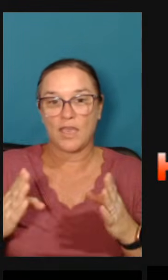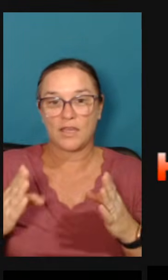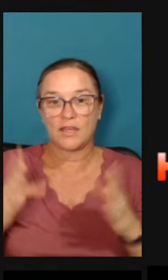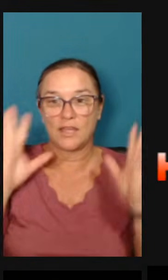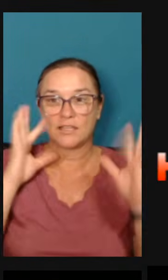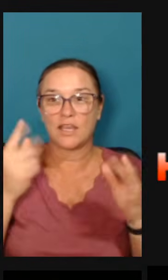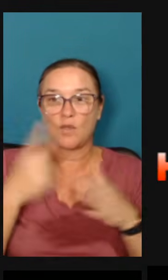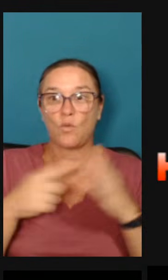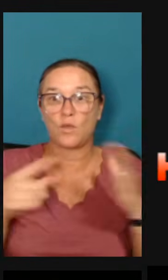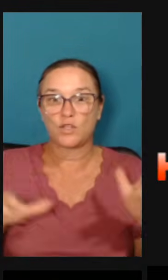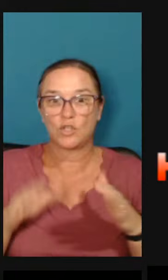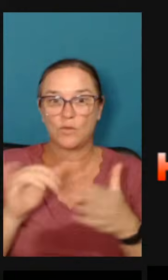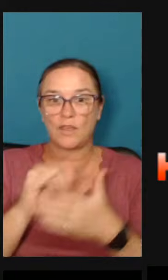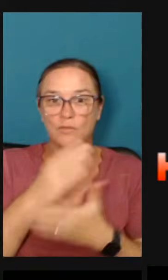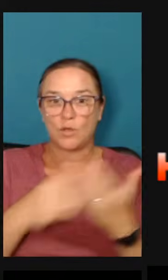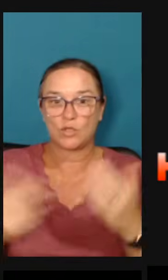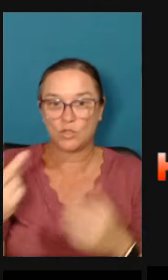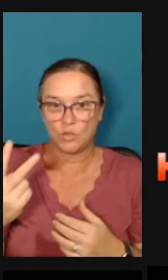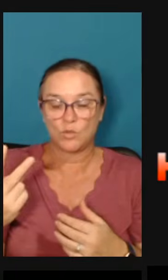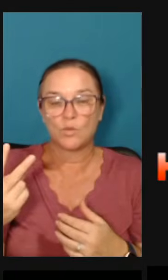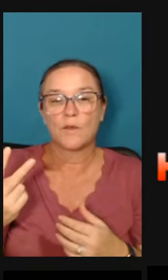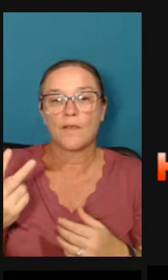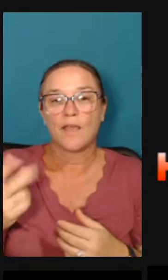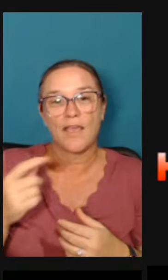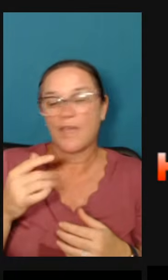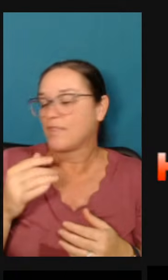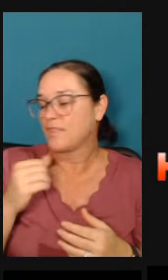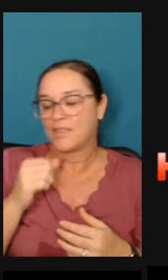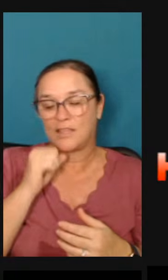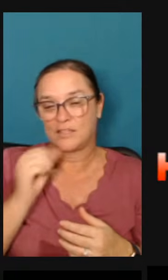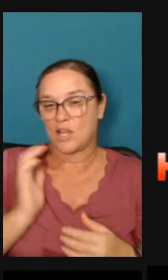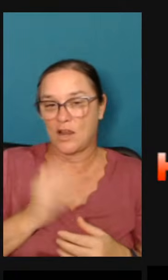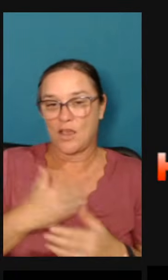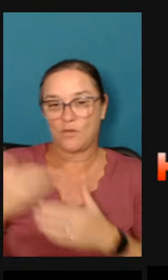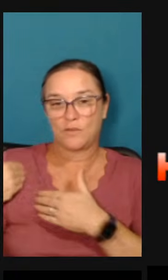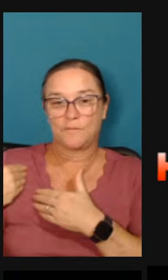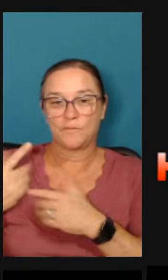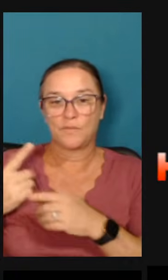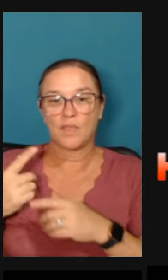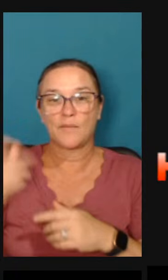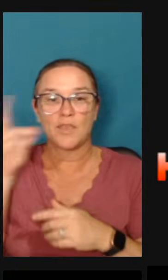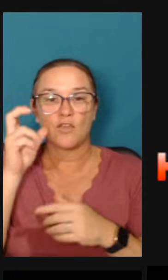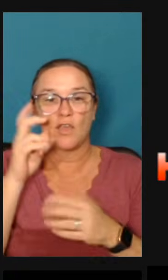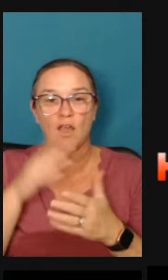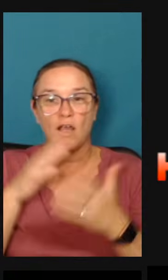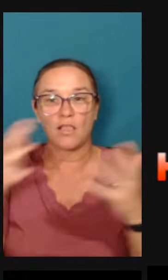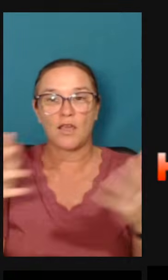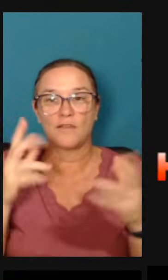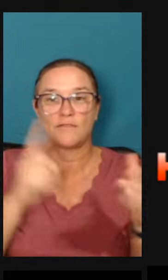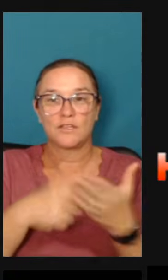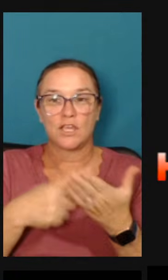part two. That's a whole other issue that's not us. So I've been hearing a lot of discussion about that part of it as well.